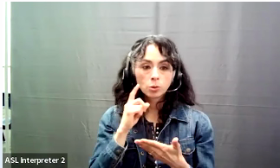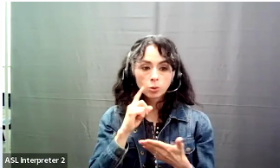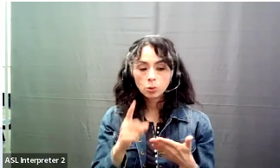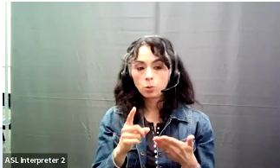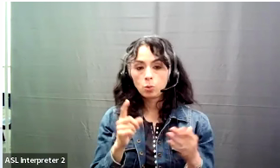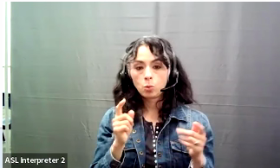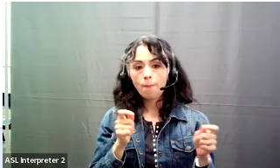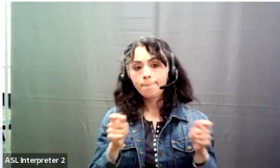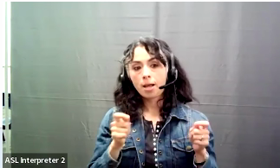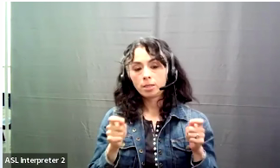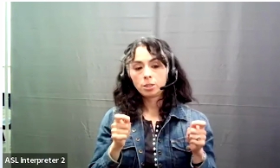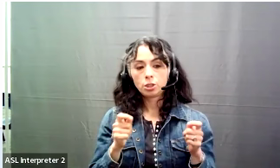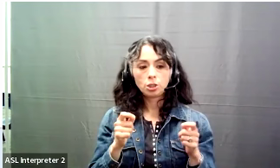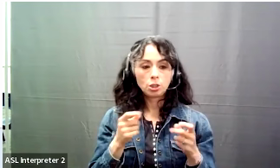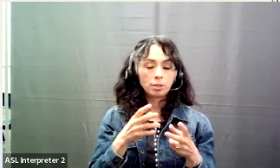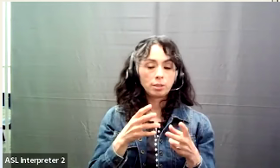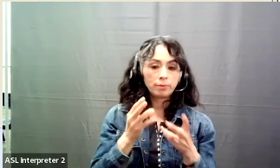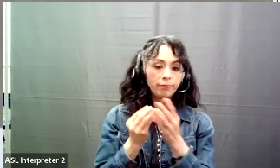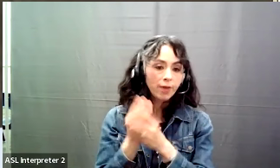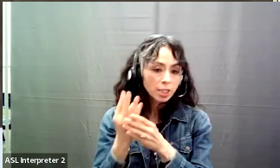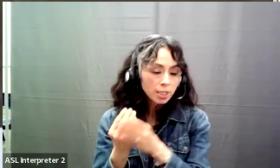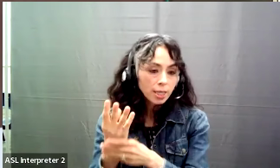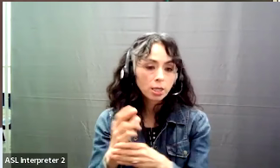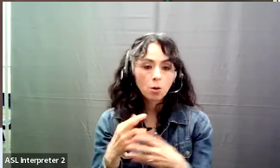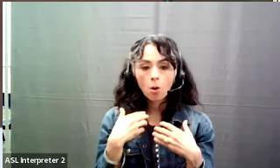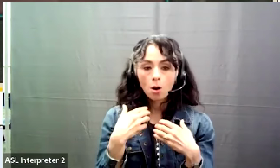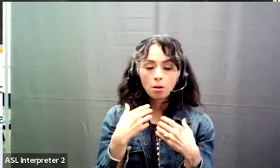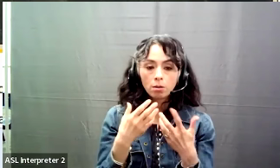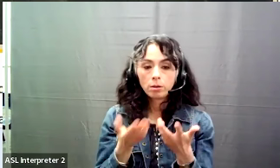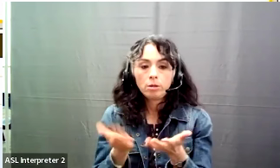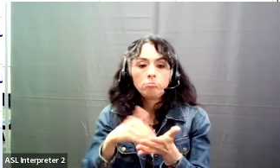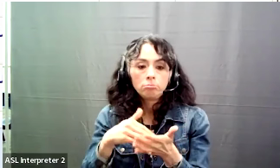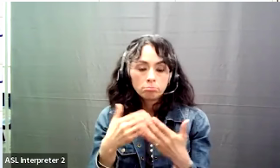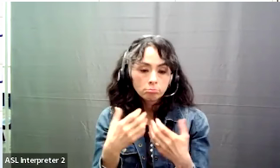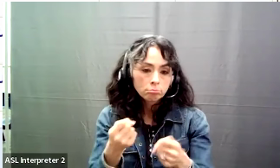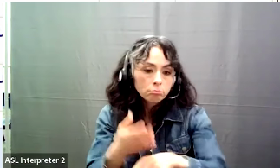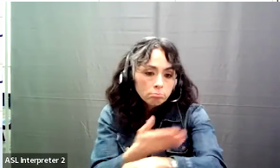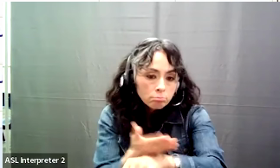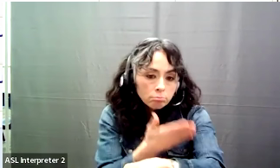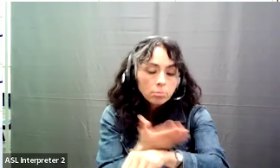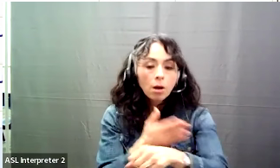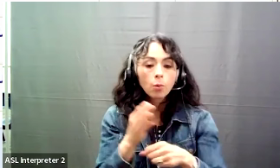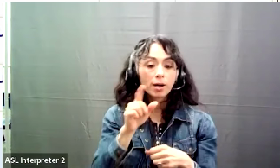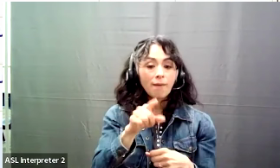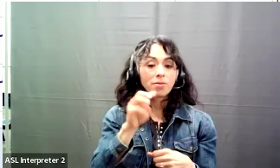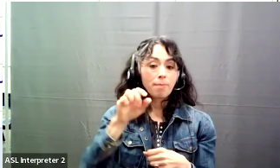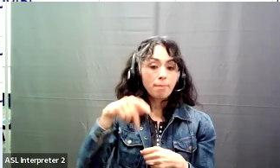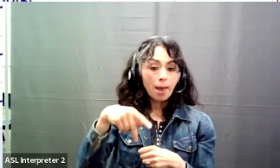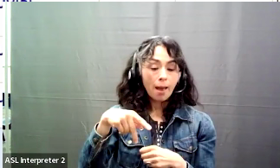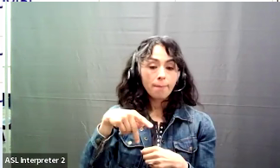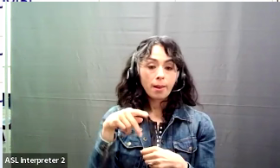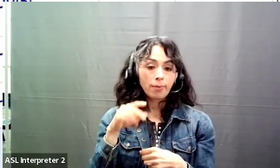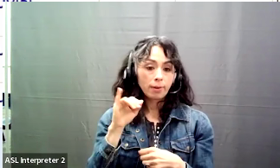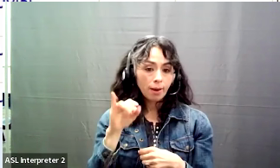specific for this. And when we're dealing with conservation and restoration, this is very valuable. And then we're going to have